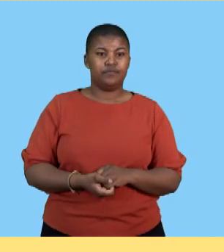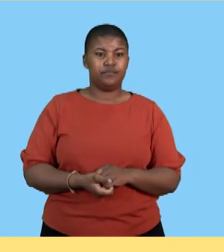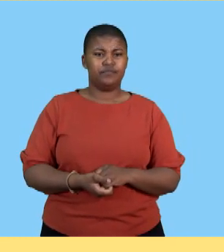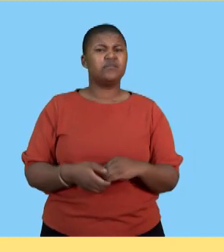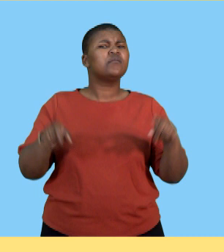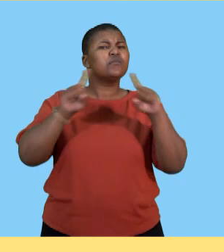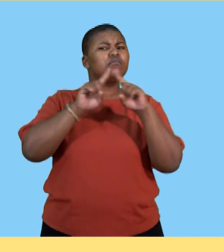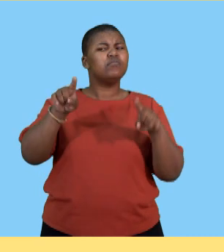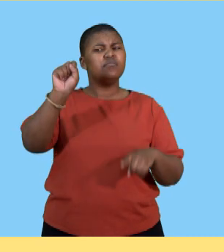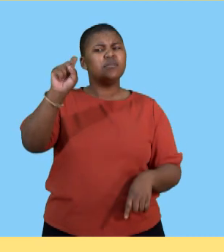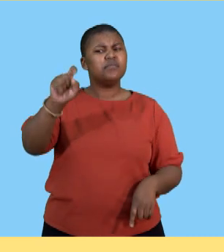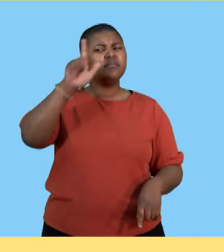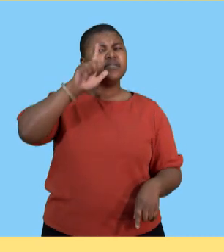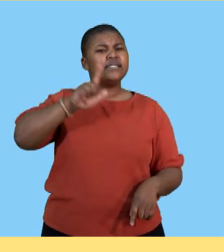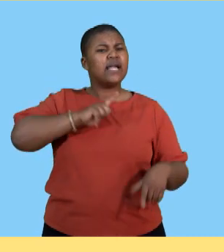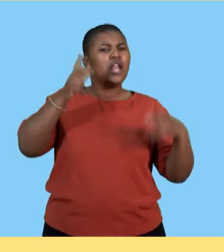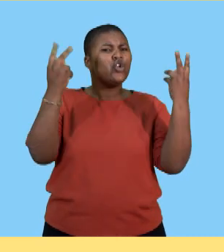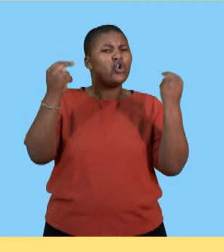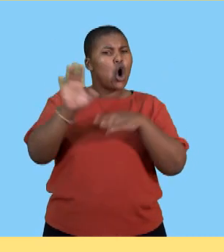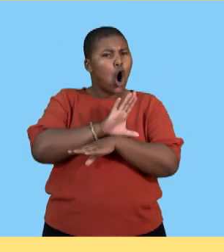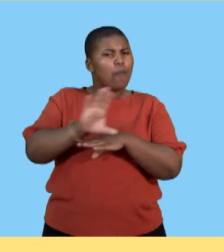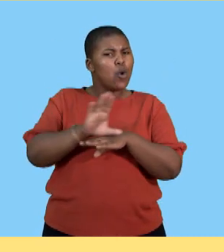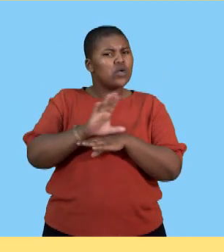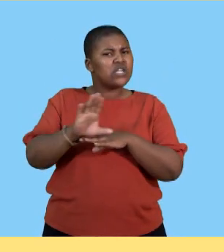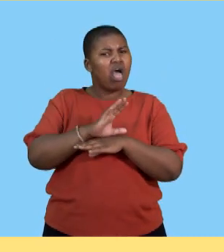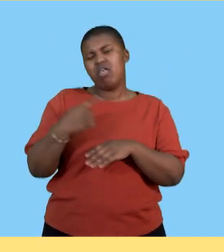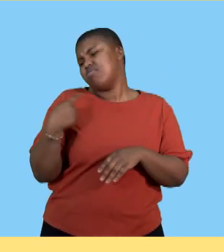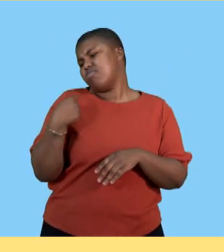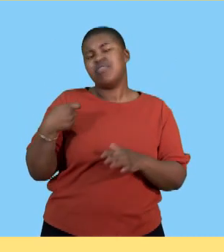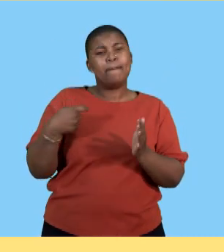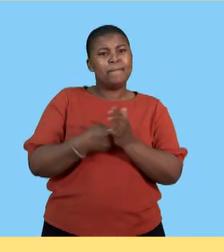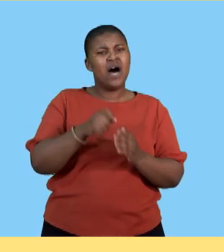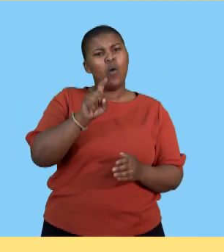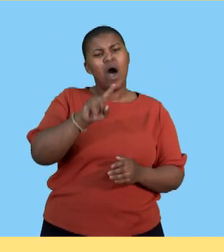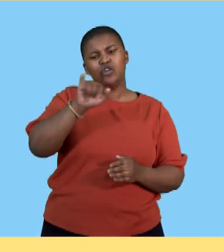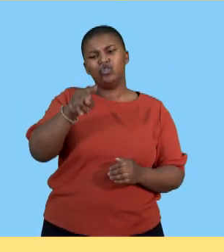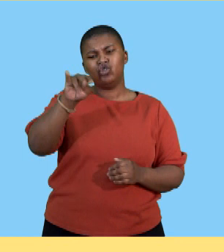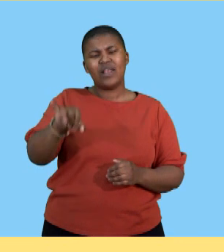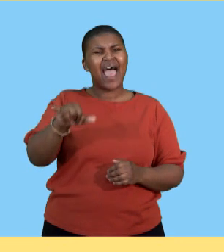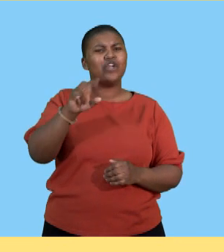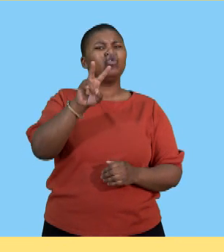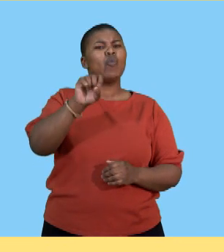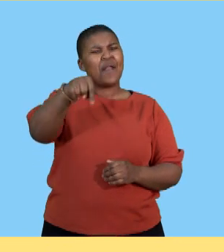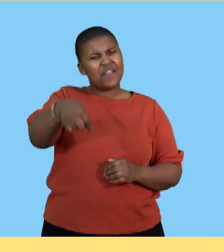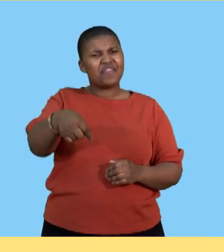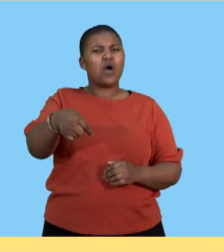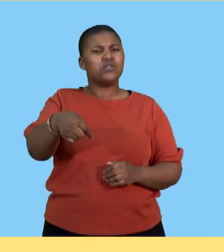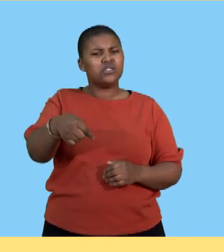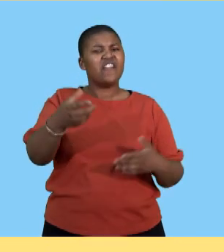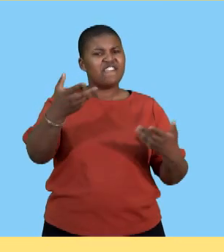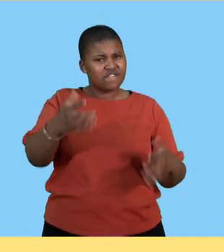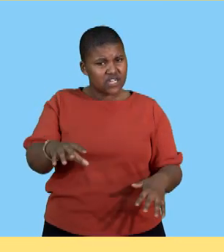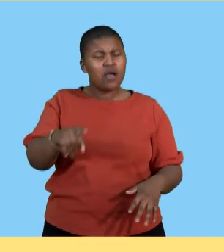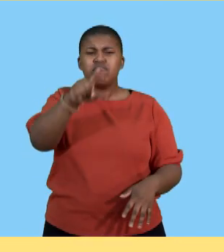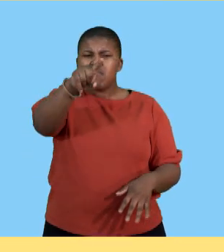However, we are told that a new computer costing 20,000 was purchased on 1 July. So this has